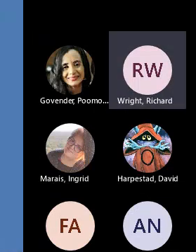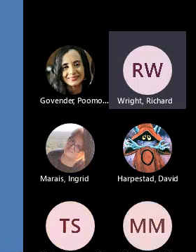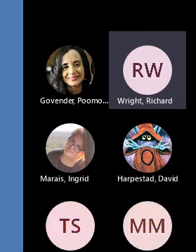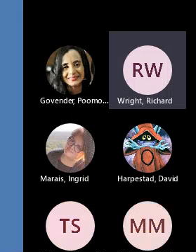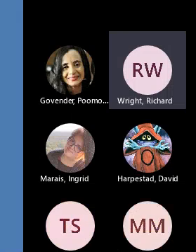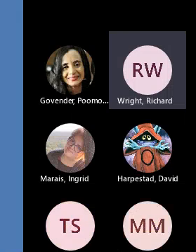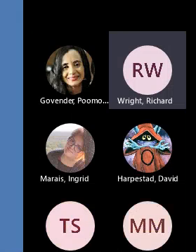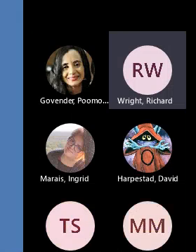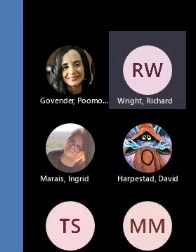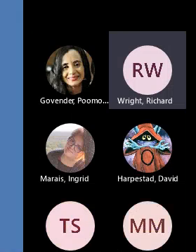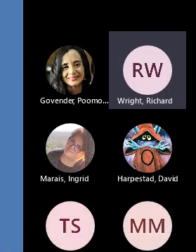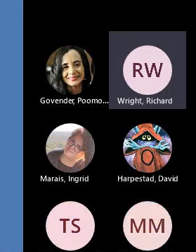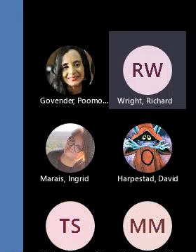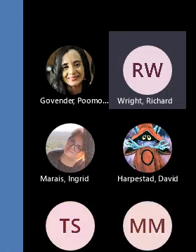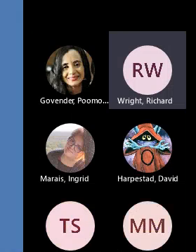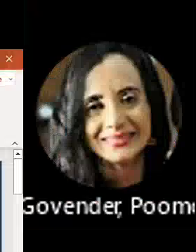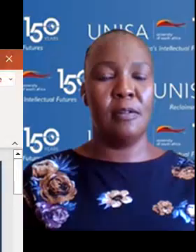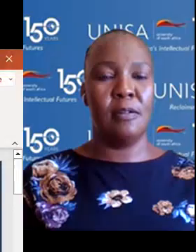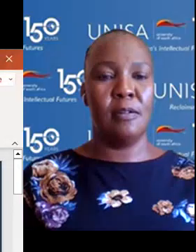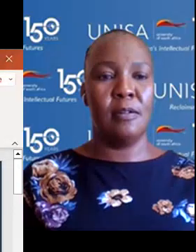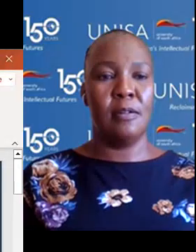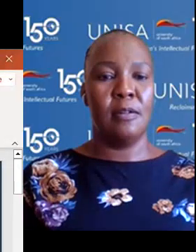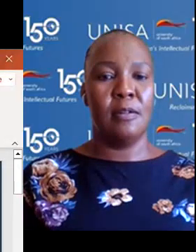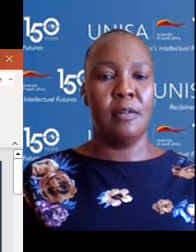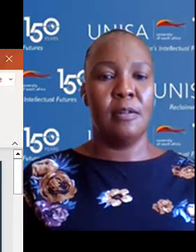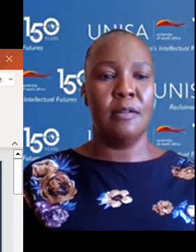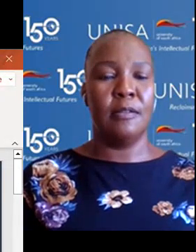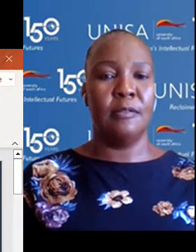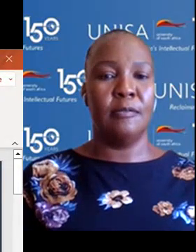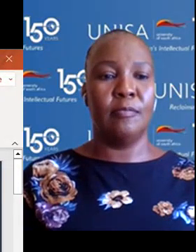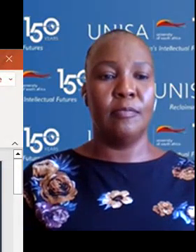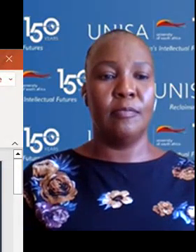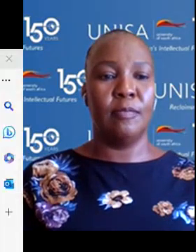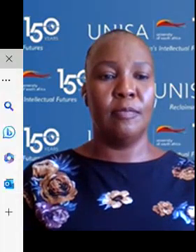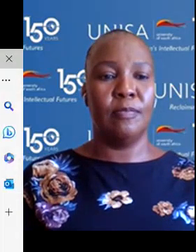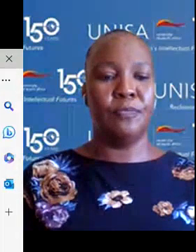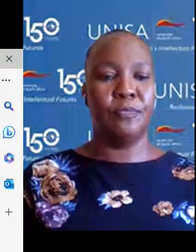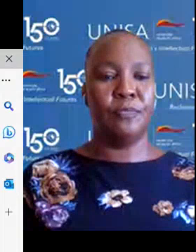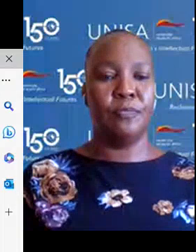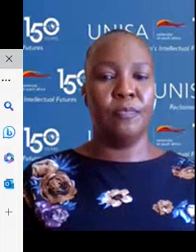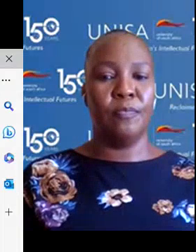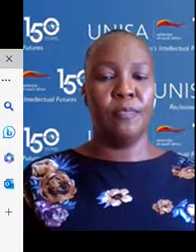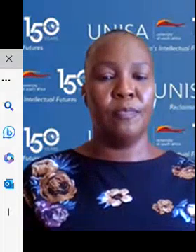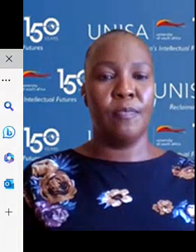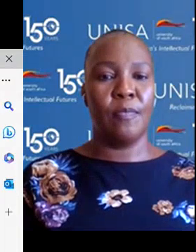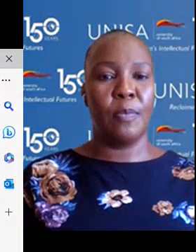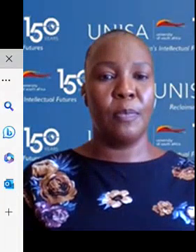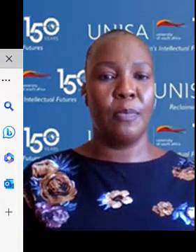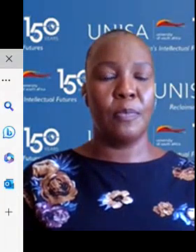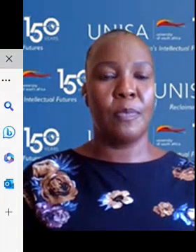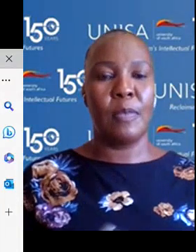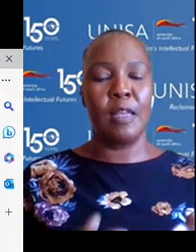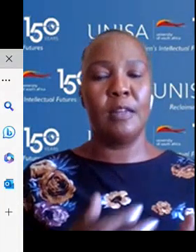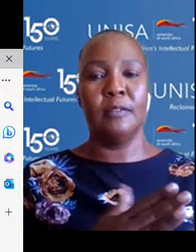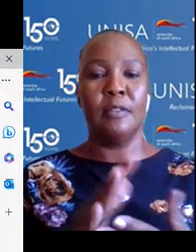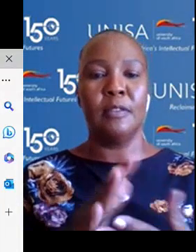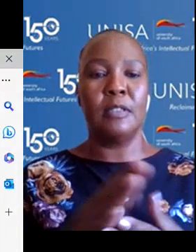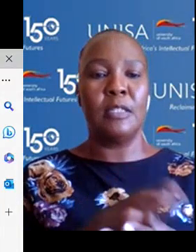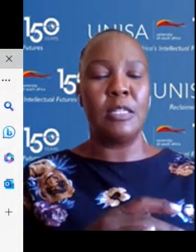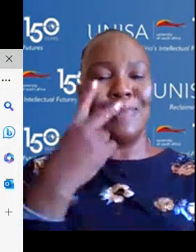Okay, sharing, yeah. Just a note for you. I saw there was a couple asking they don't see the reply